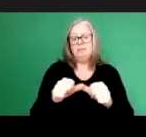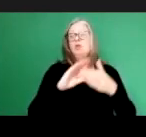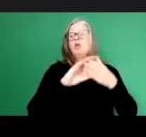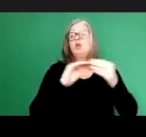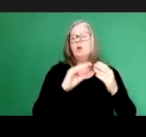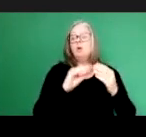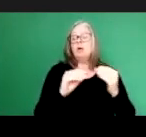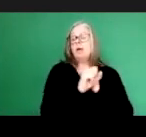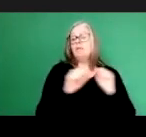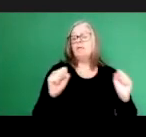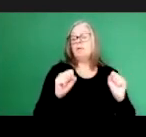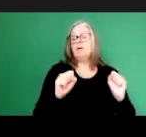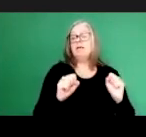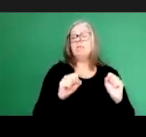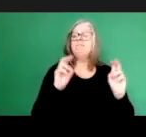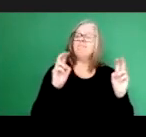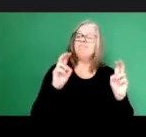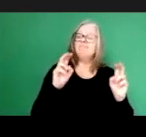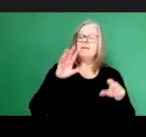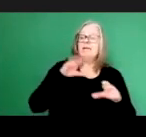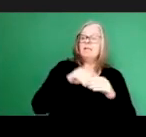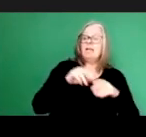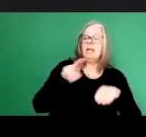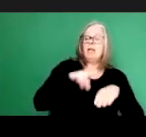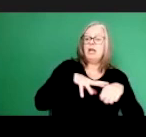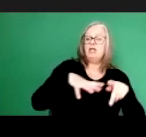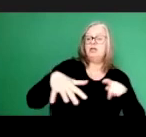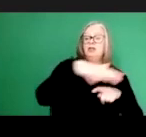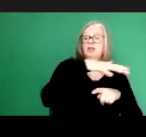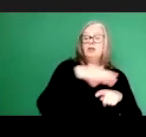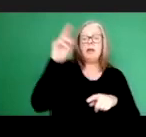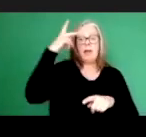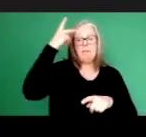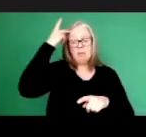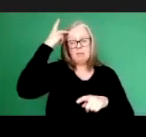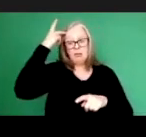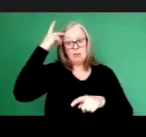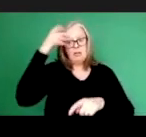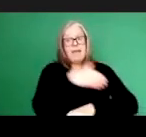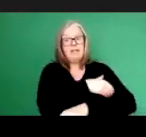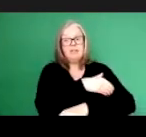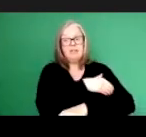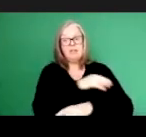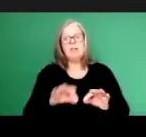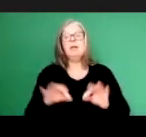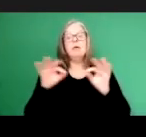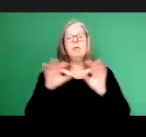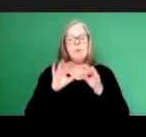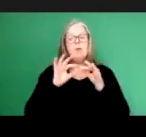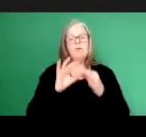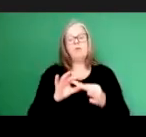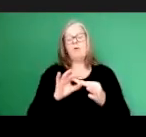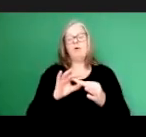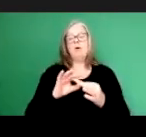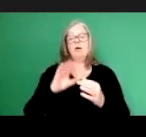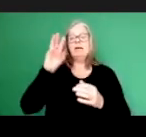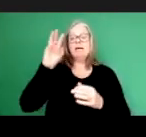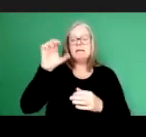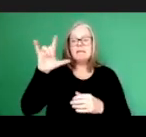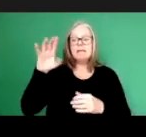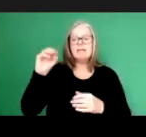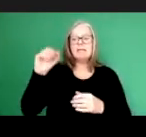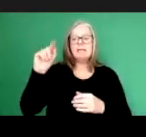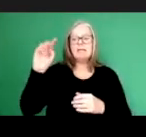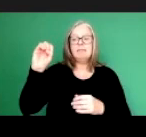in something called nature and about political agency are important for climate, um, politics. Um, because any